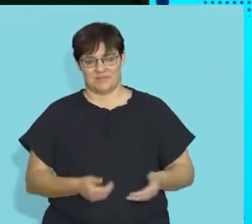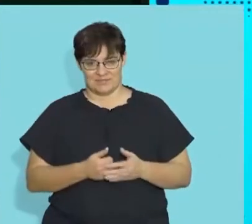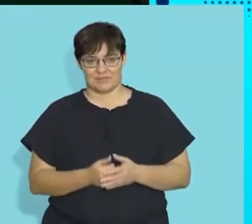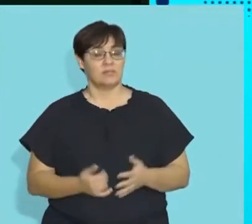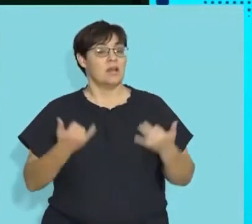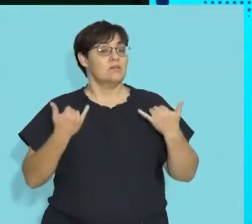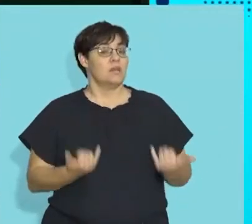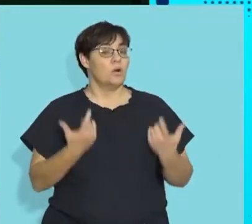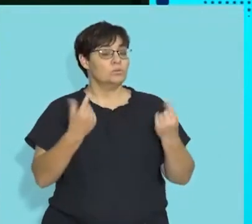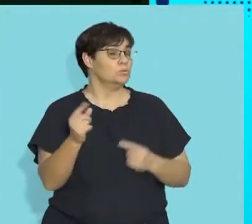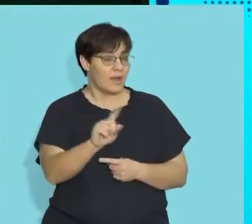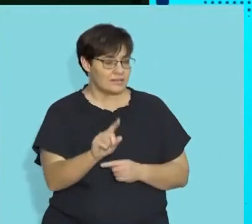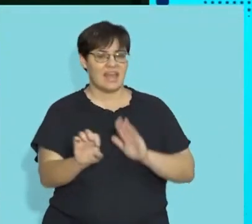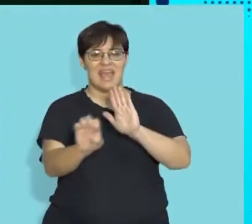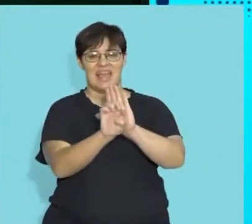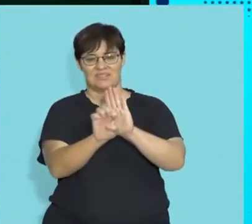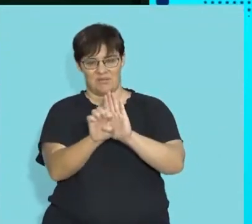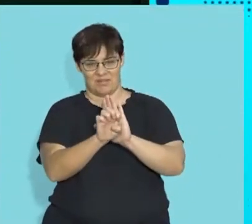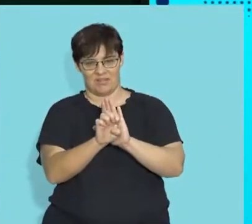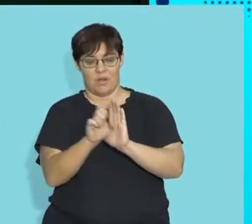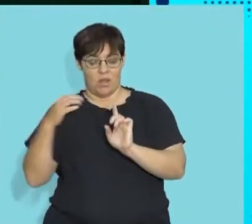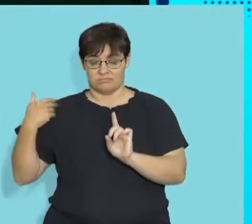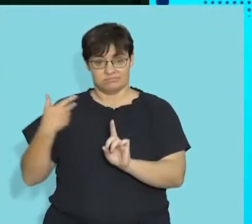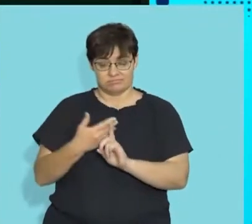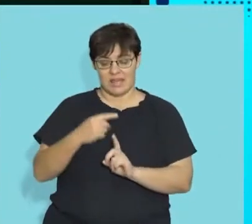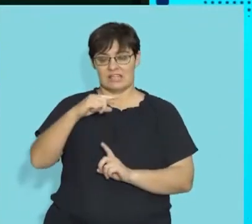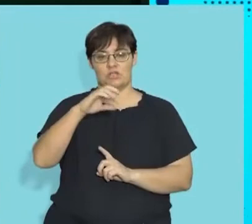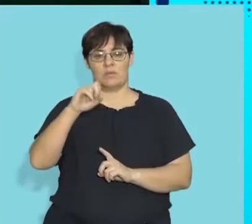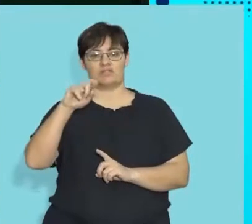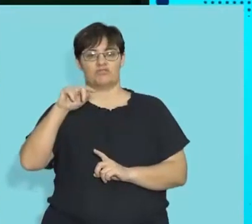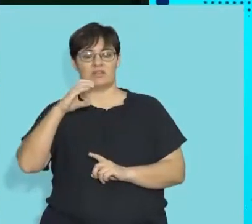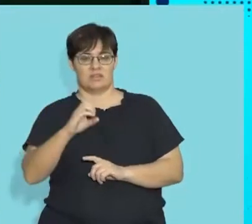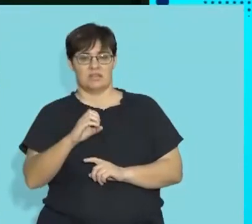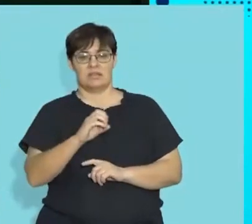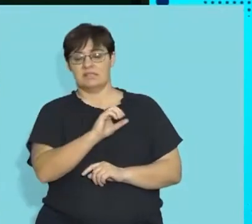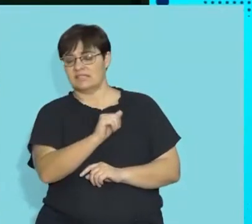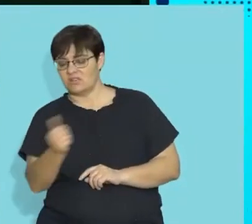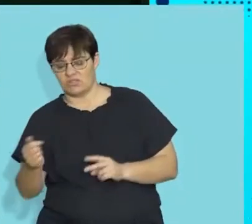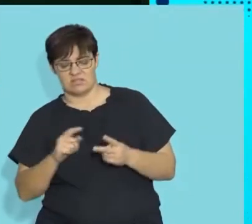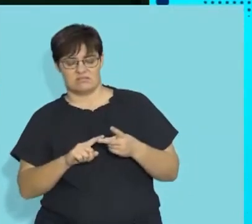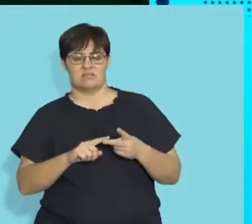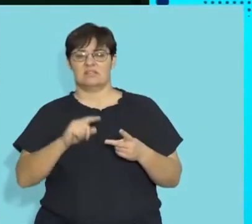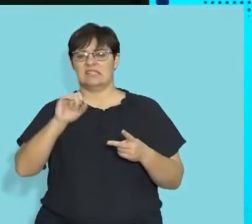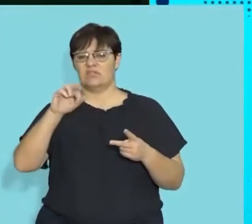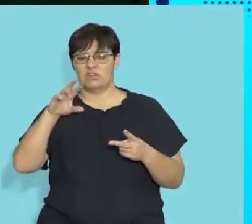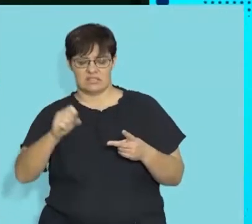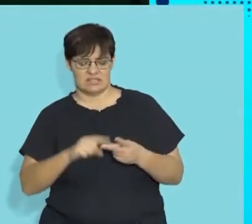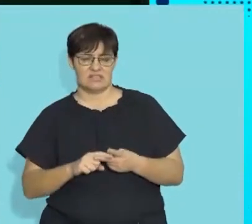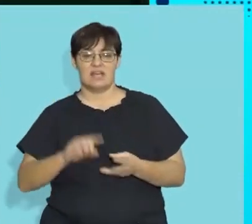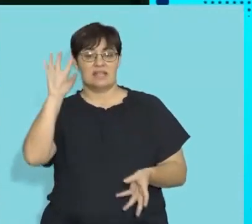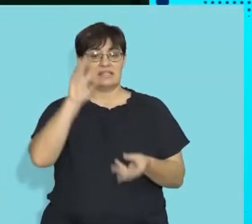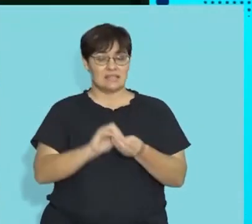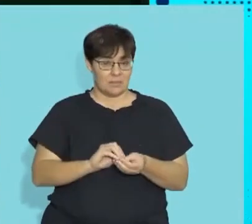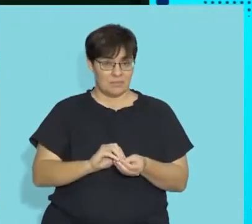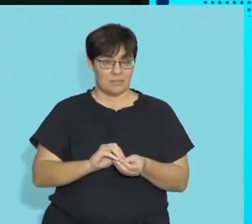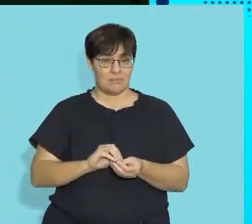Welcome back, everyone. Now we're going to jump into some examples for geometric sequences, geometric series, the sum